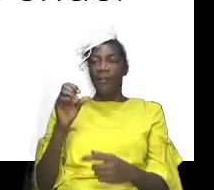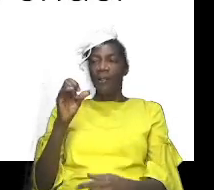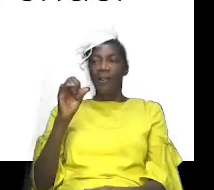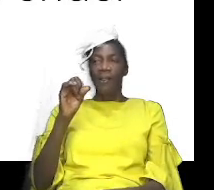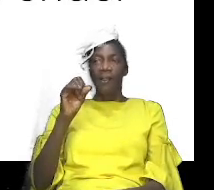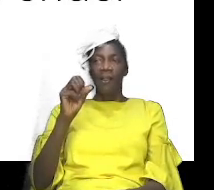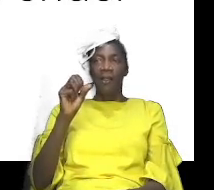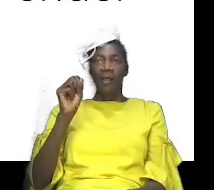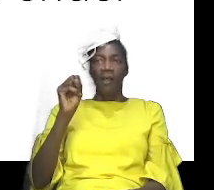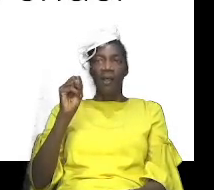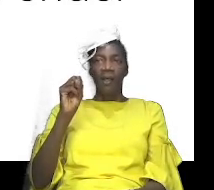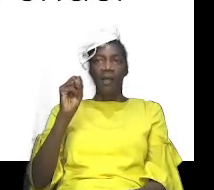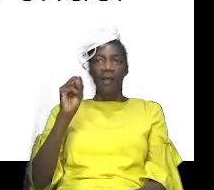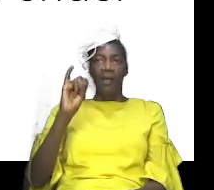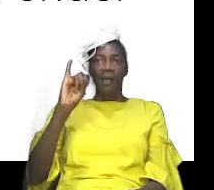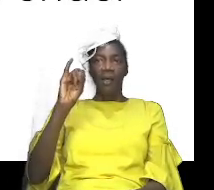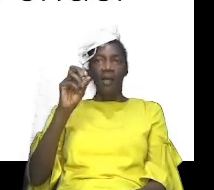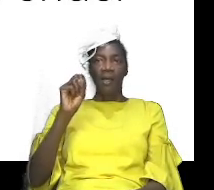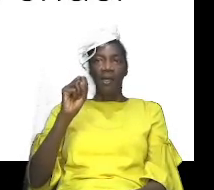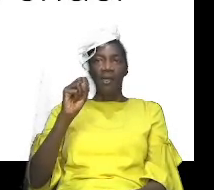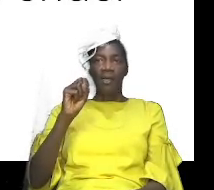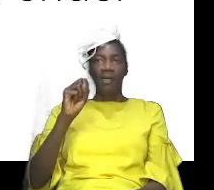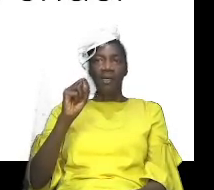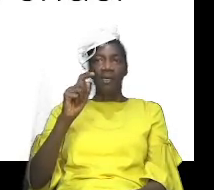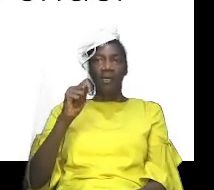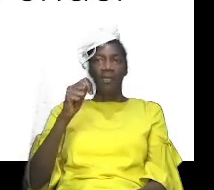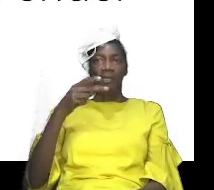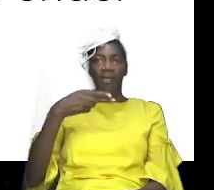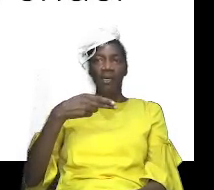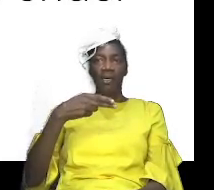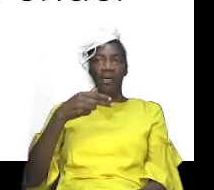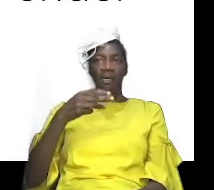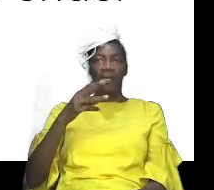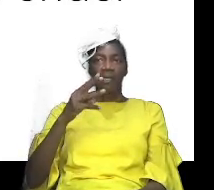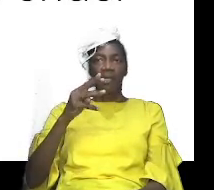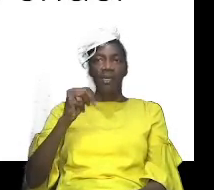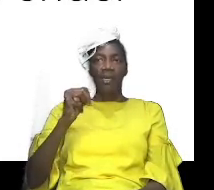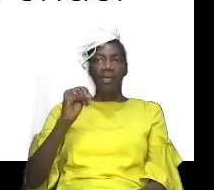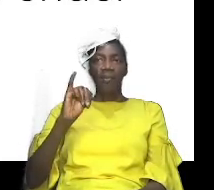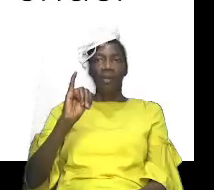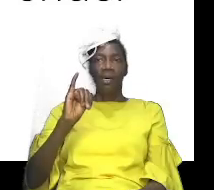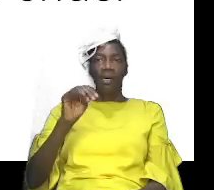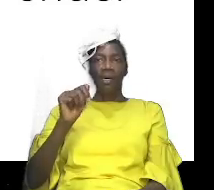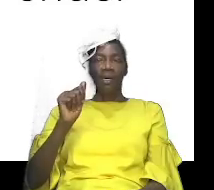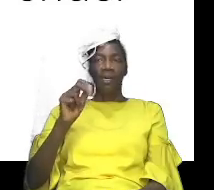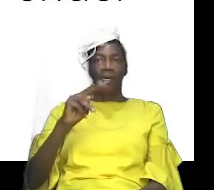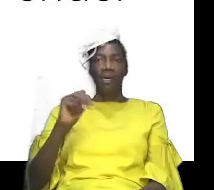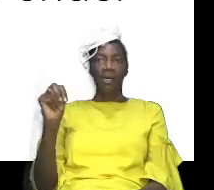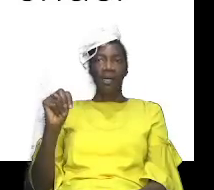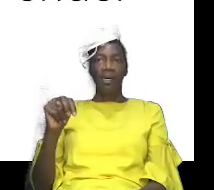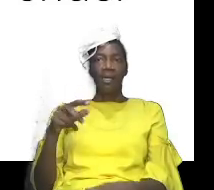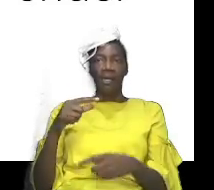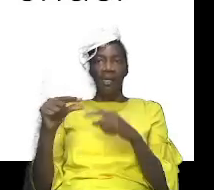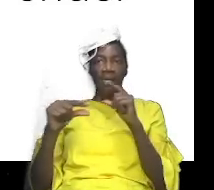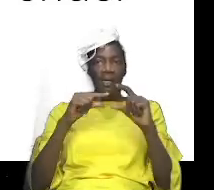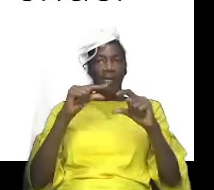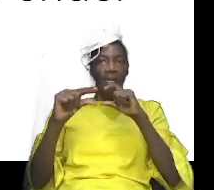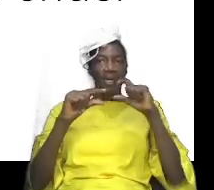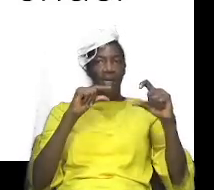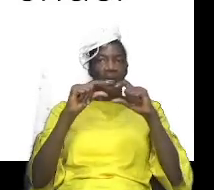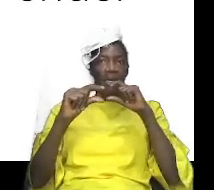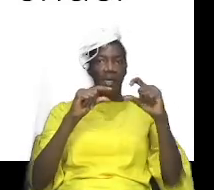Isthmian Games, what we kind of call Olympics, where the contestants would compete for